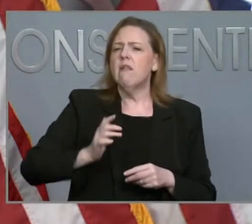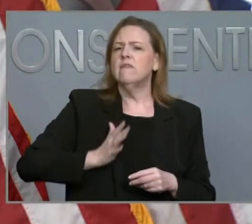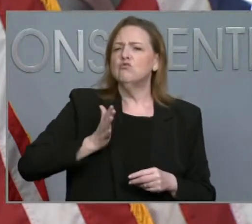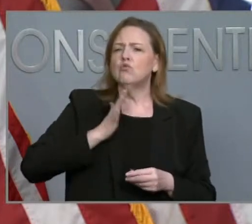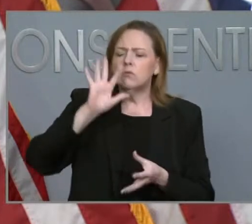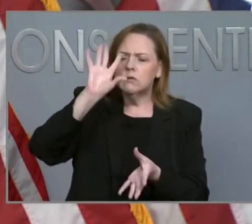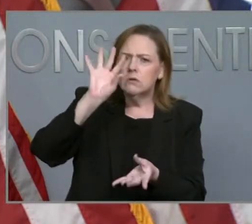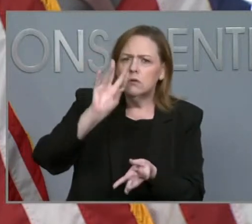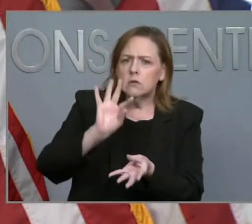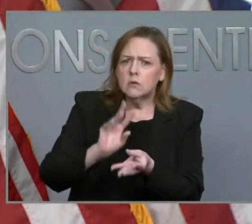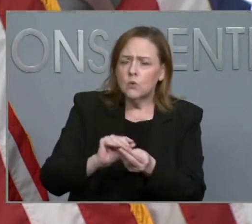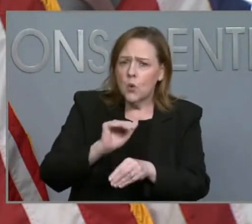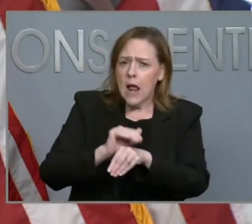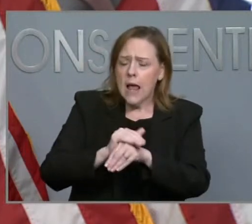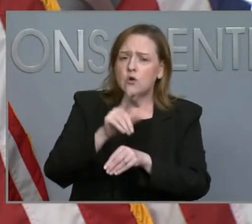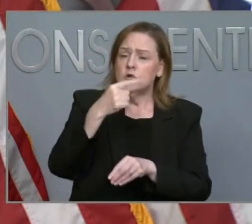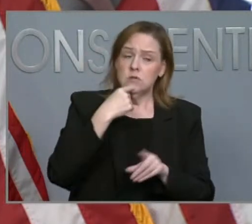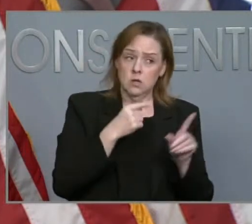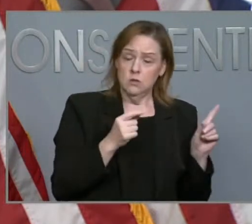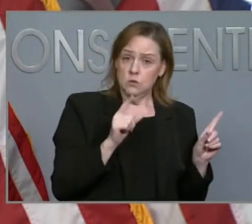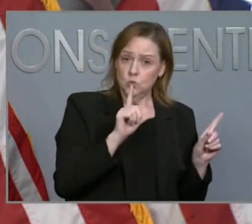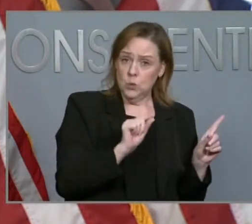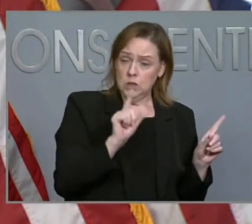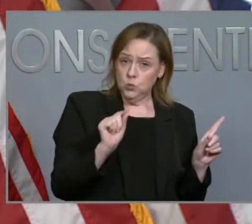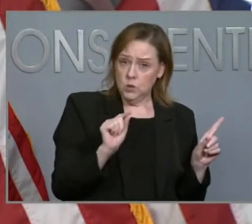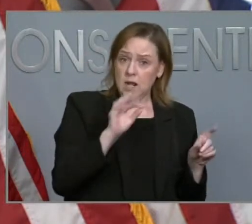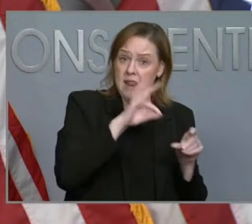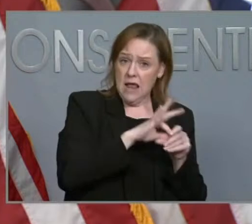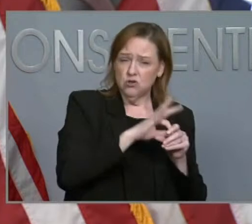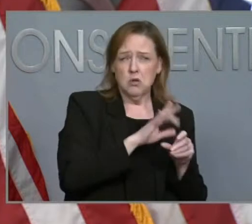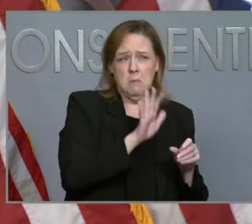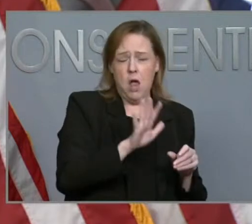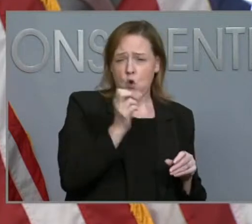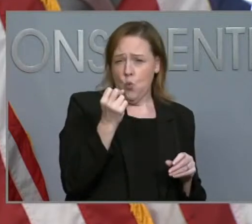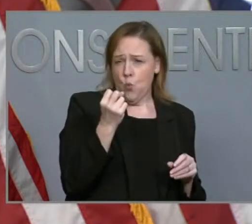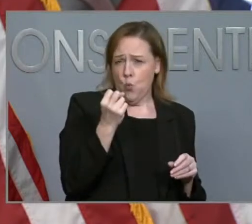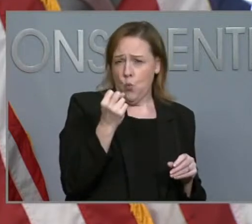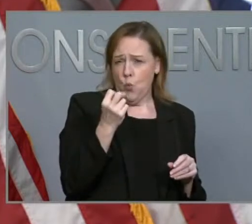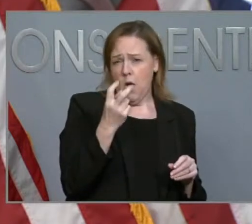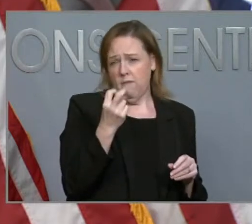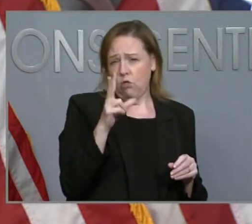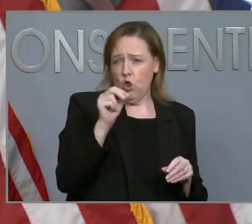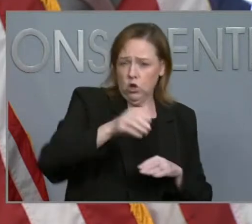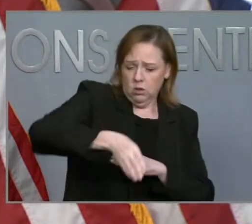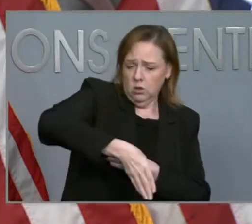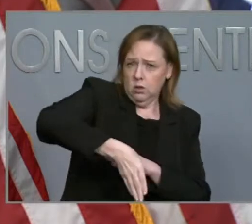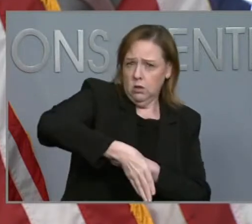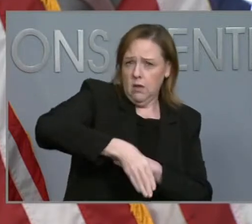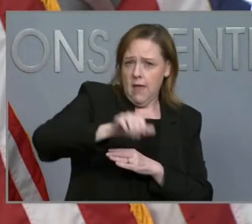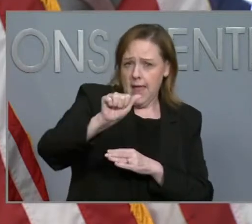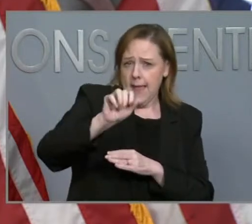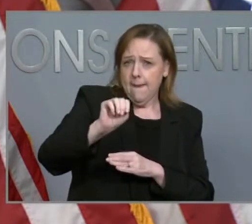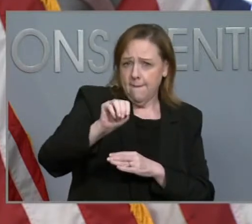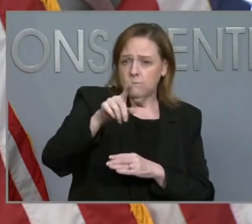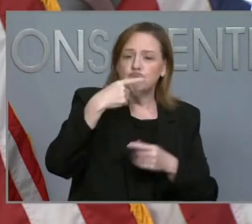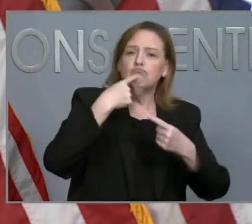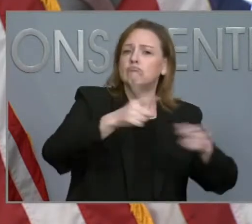believe, in 2020, it was about a little after 12:30 a.m. Where do you project tonight being? And